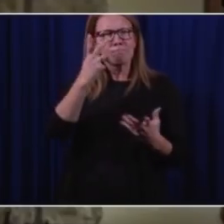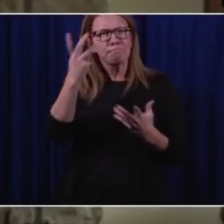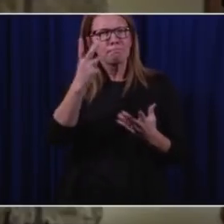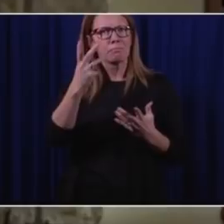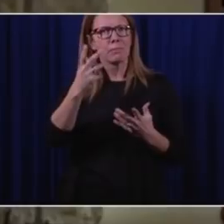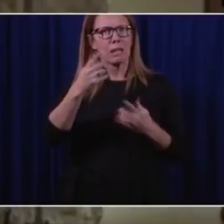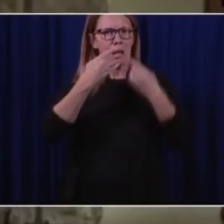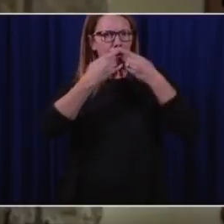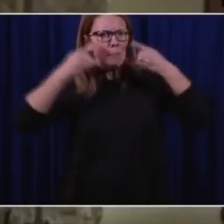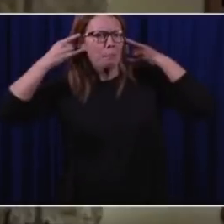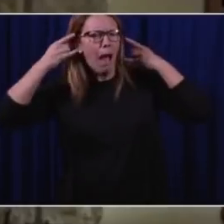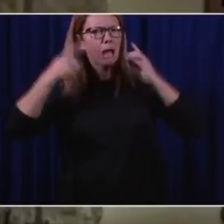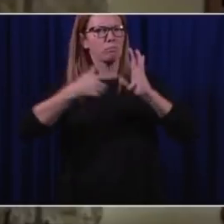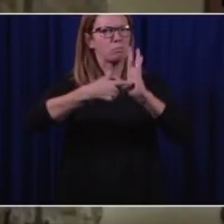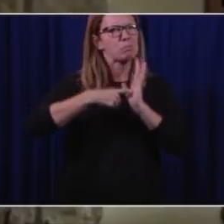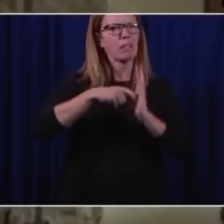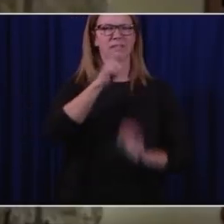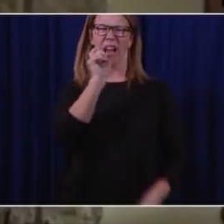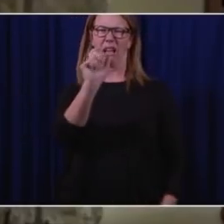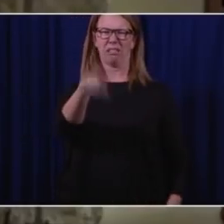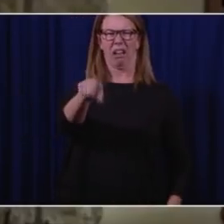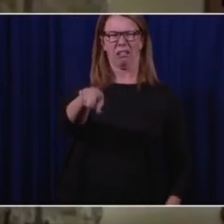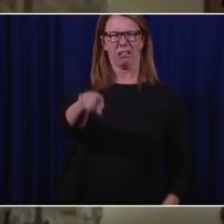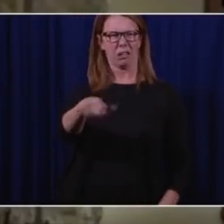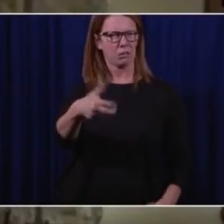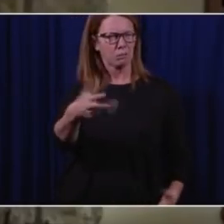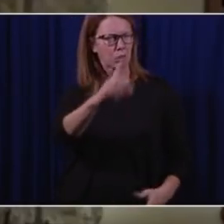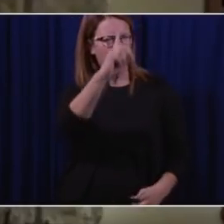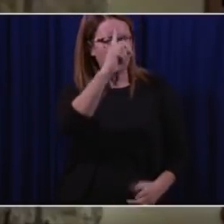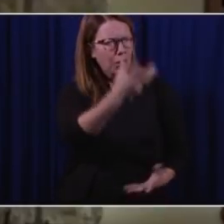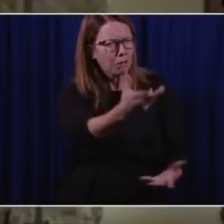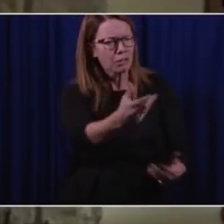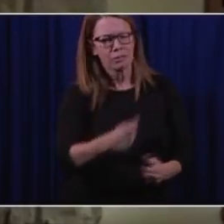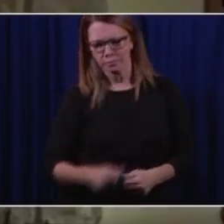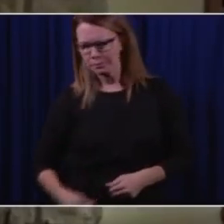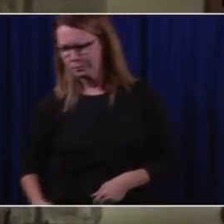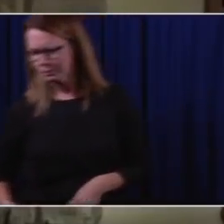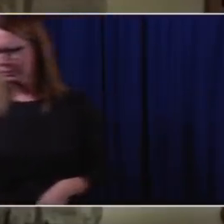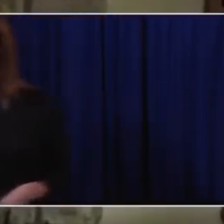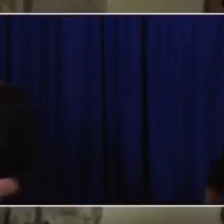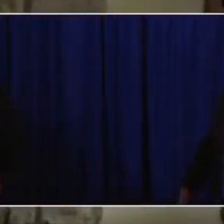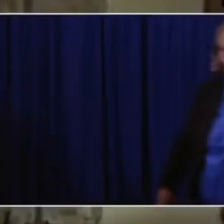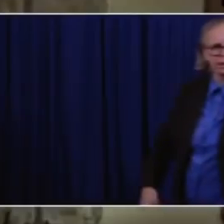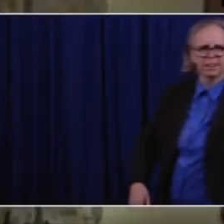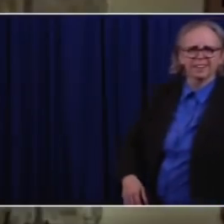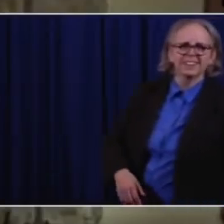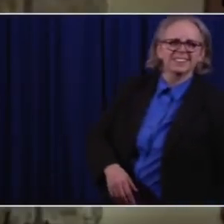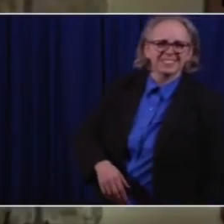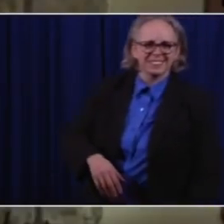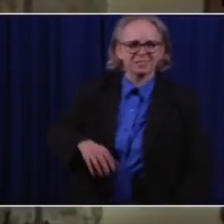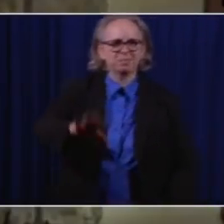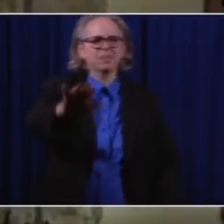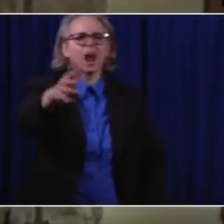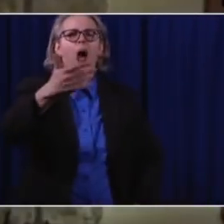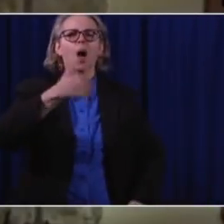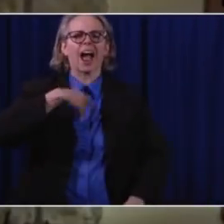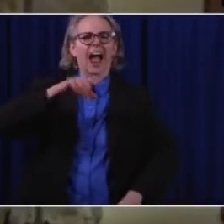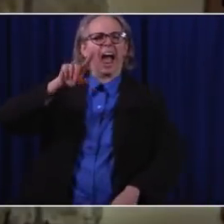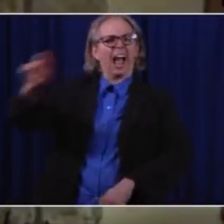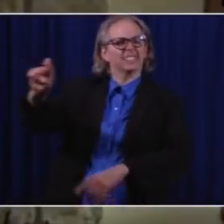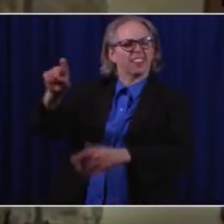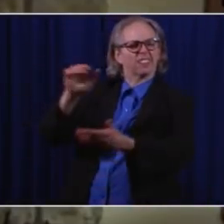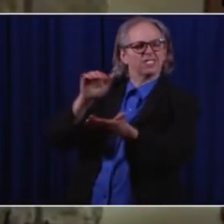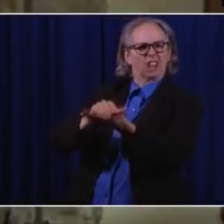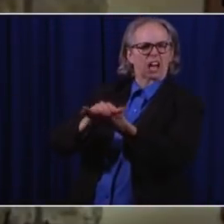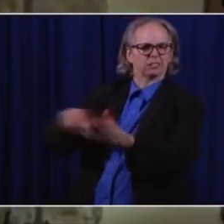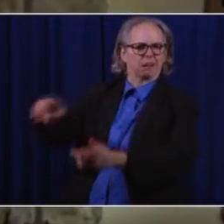that mask wearing isn't necessary. Okay, let me go to them because they're the experts. We can start with